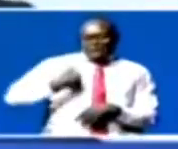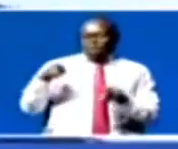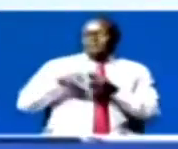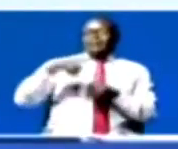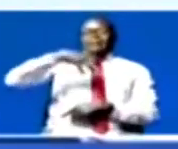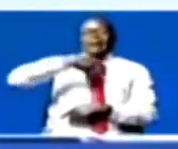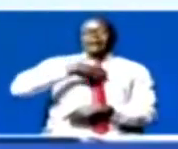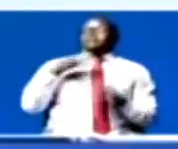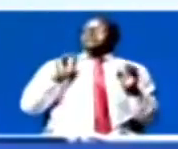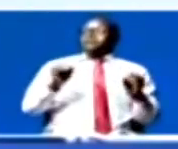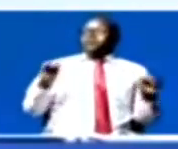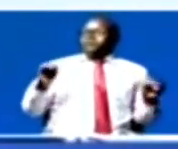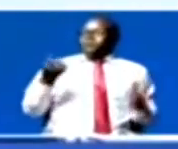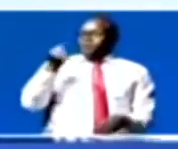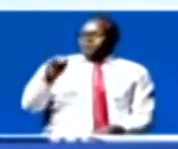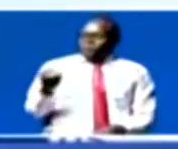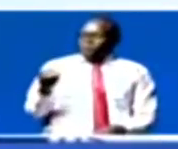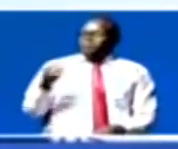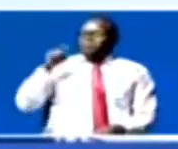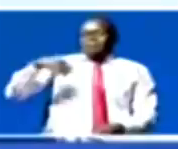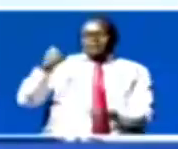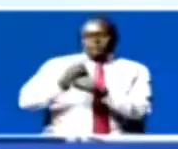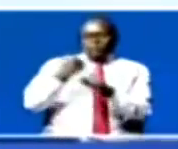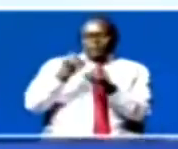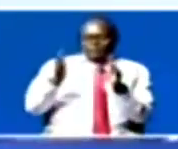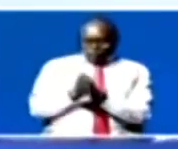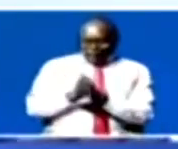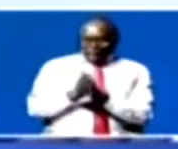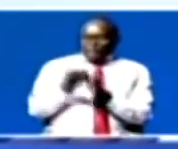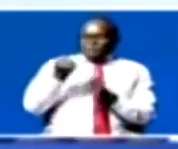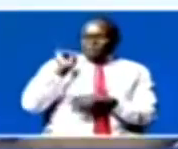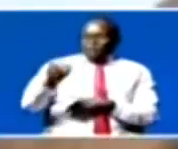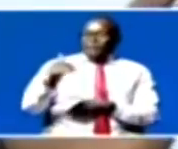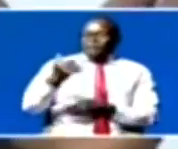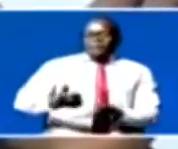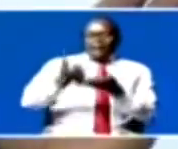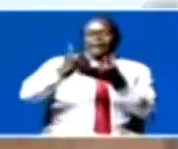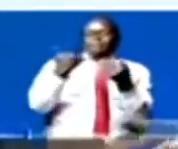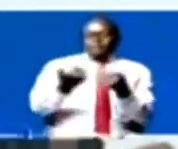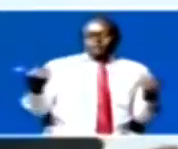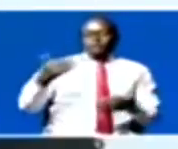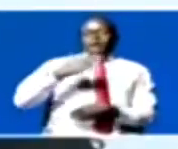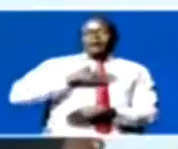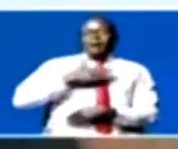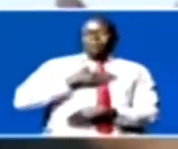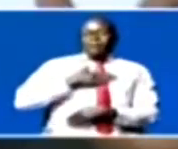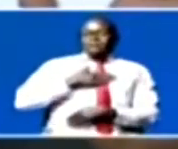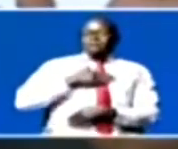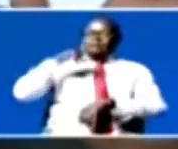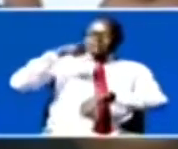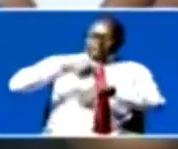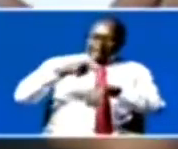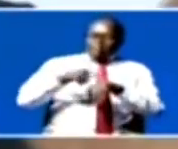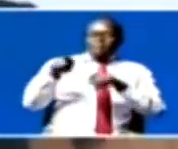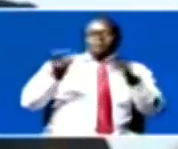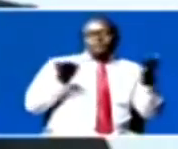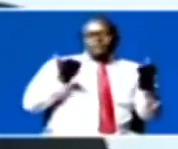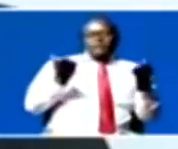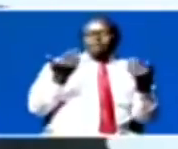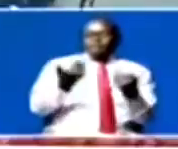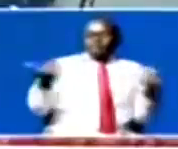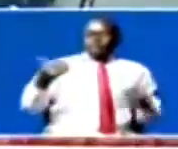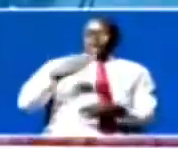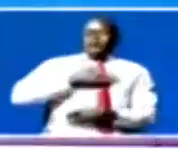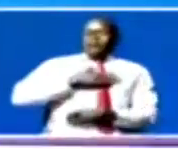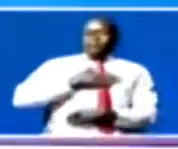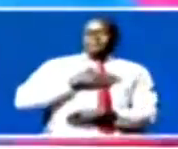not going to be on leave. So we are all going to work together so that we help our children. Wakati huu ni wakati wa kushughulikia watoto